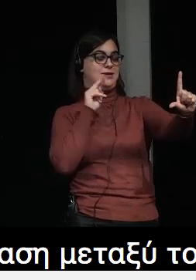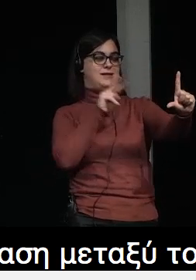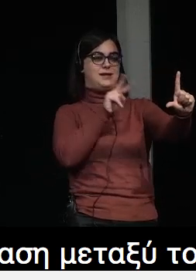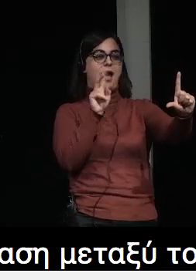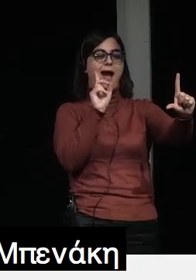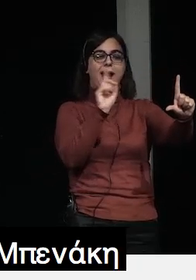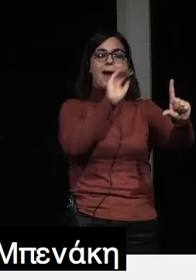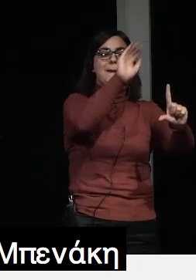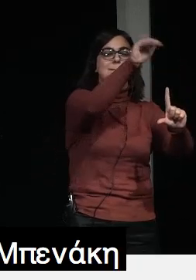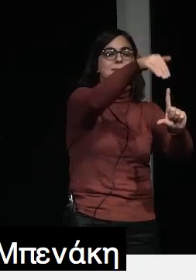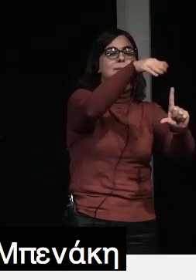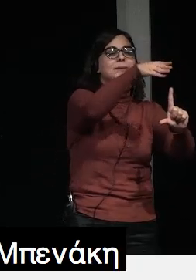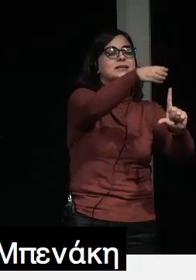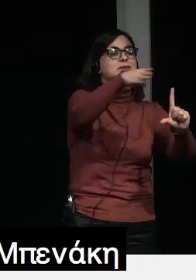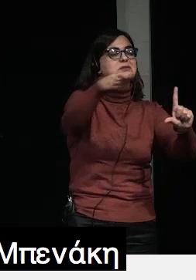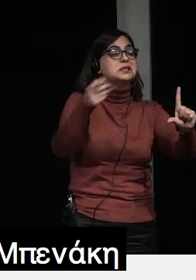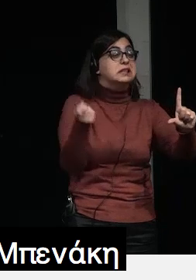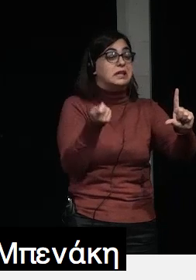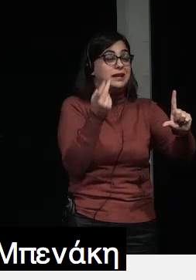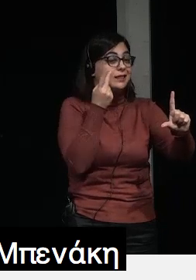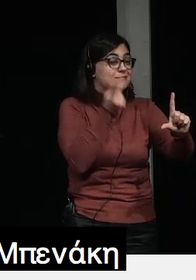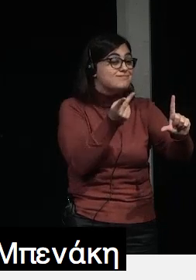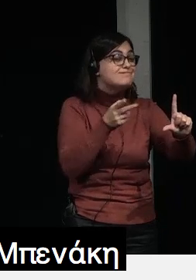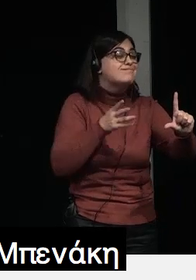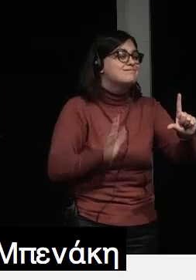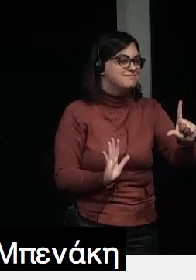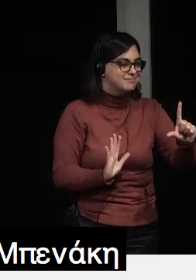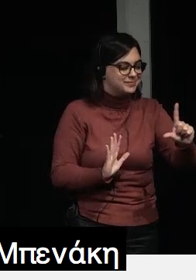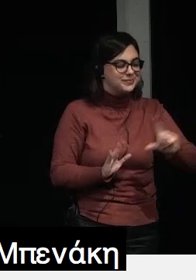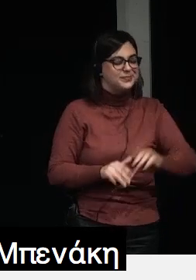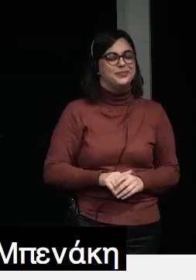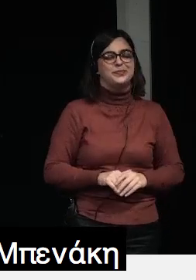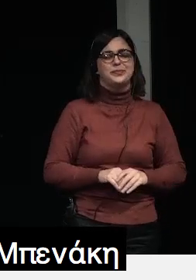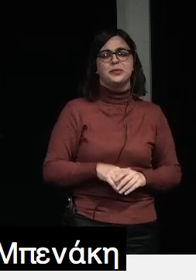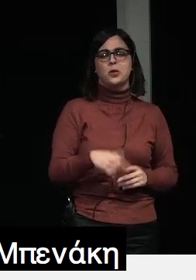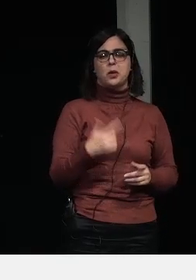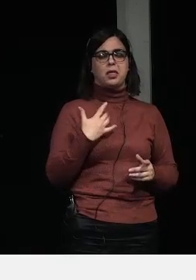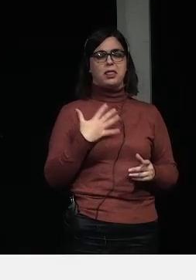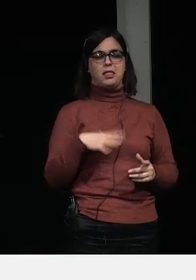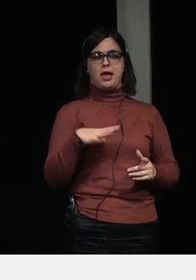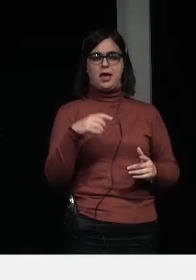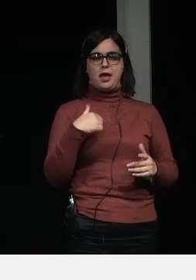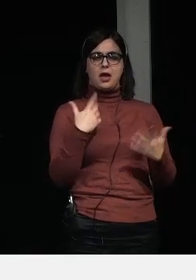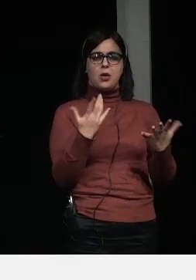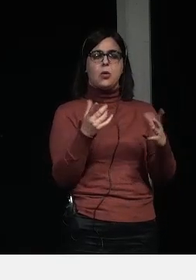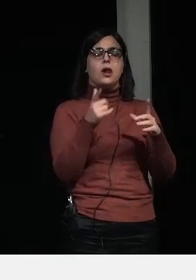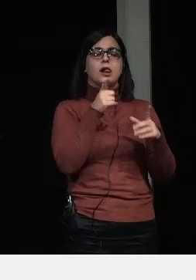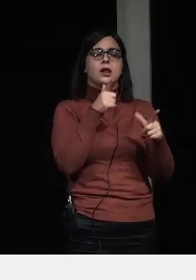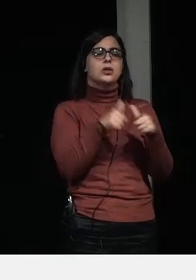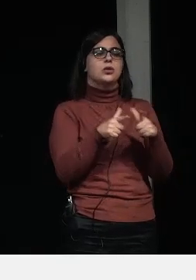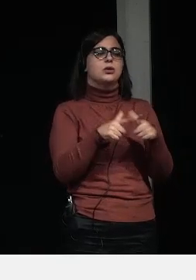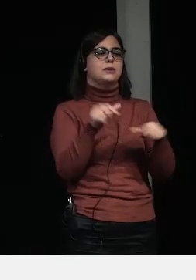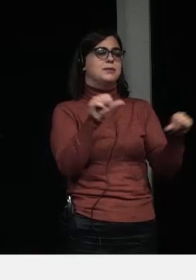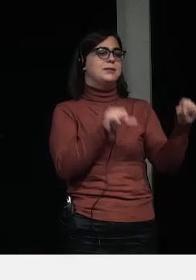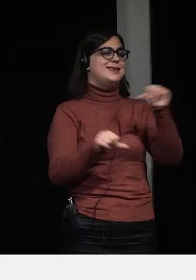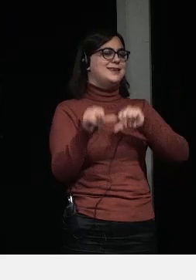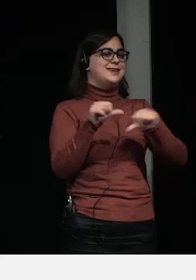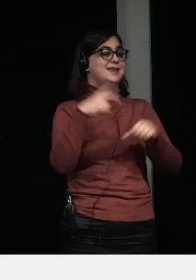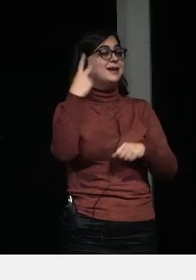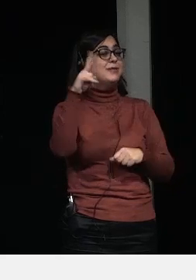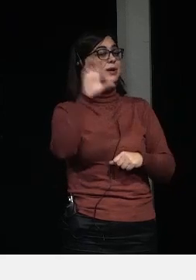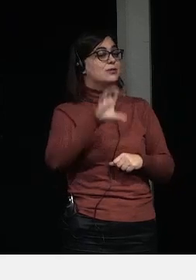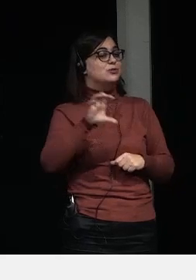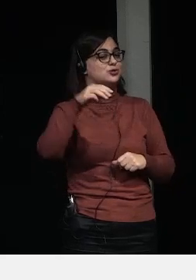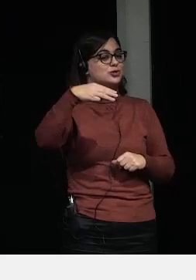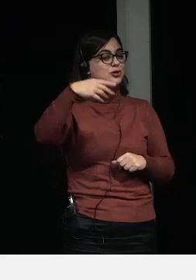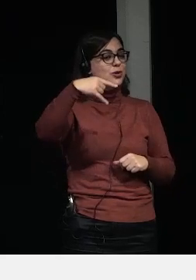proximity. I would like to try an experiment with some works from the Benaki Museum to show how ancient art can also provide